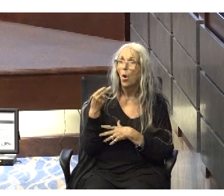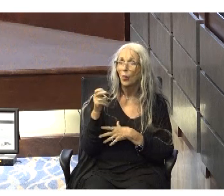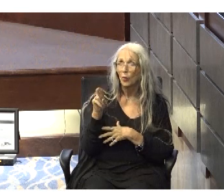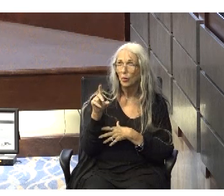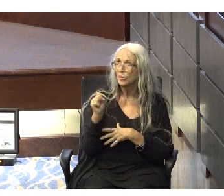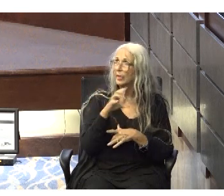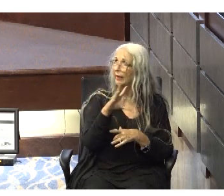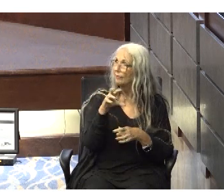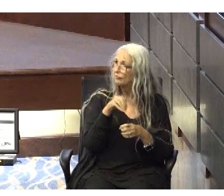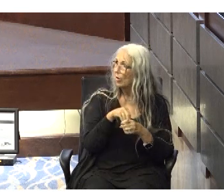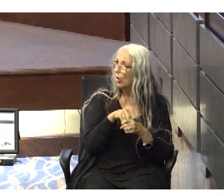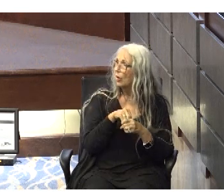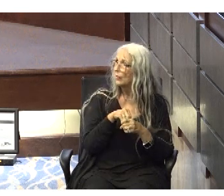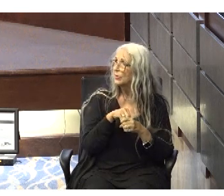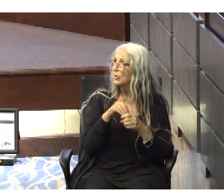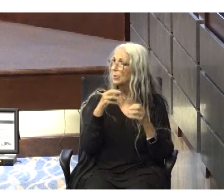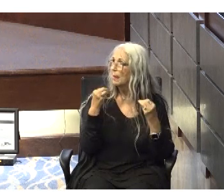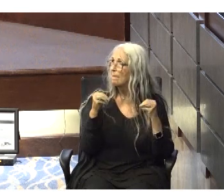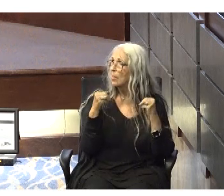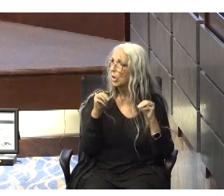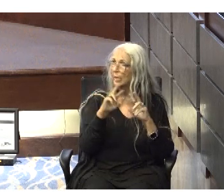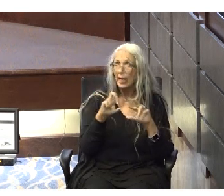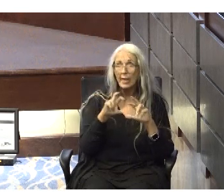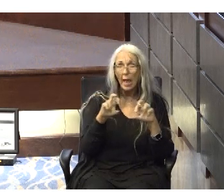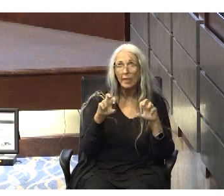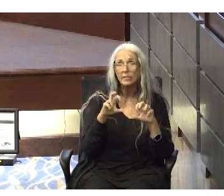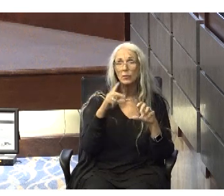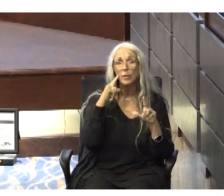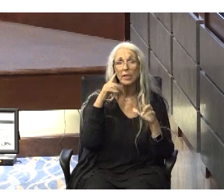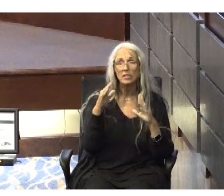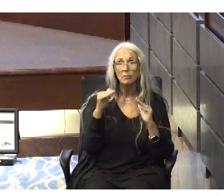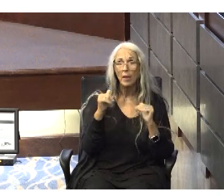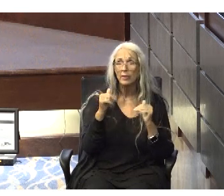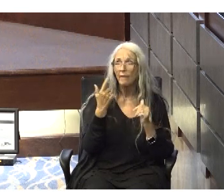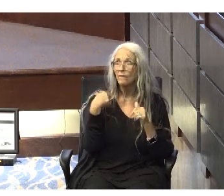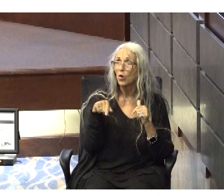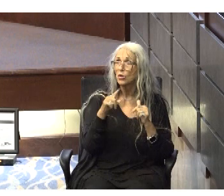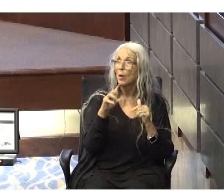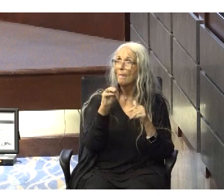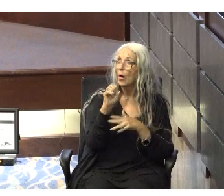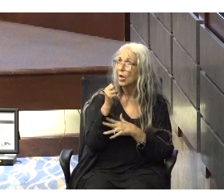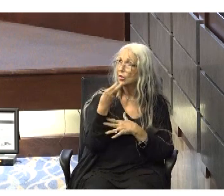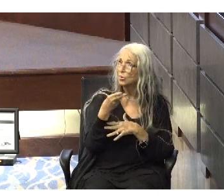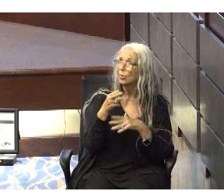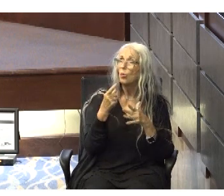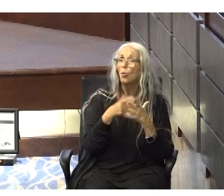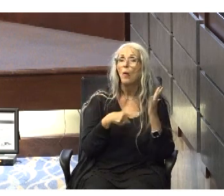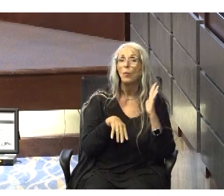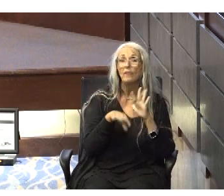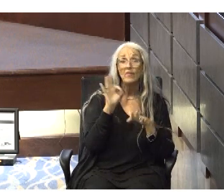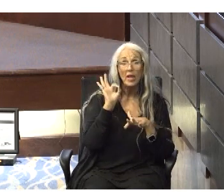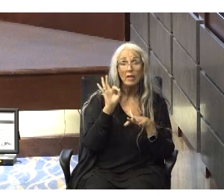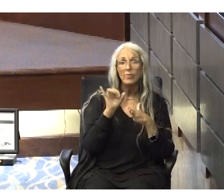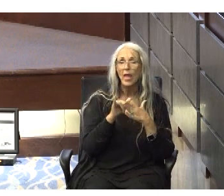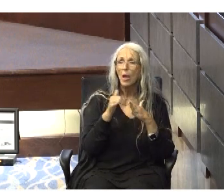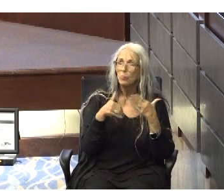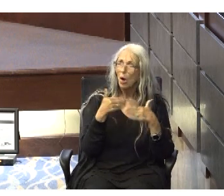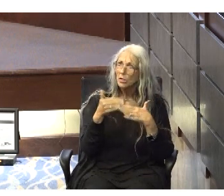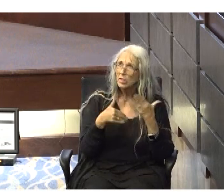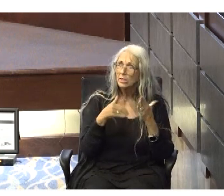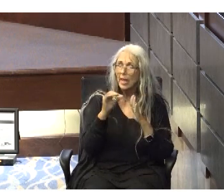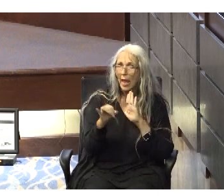get them involved with the philanthropic analysis step. And then we anticipate to return to you in March with our findings. Really that process is